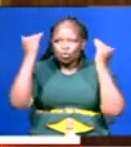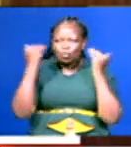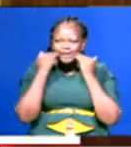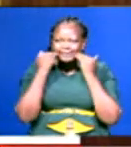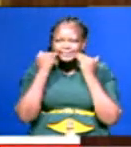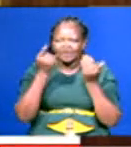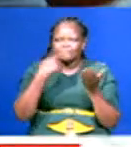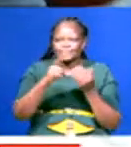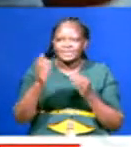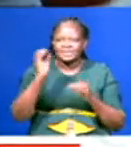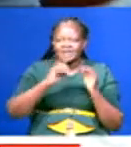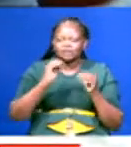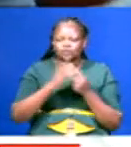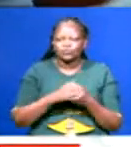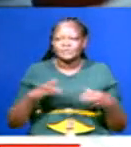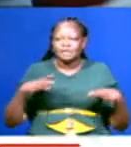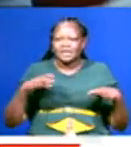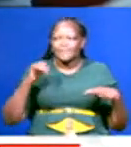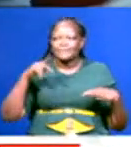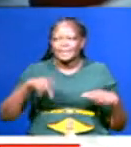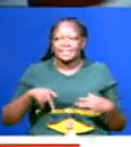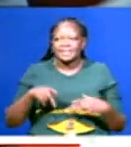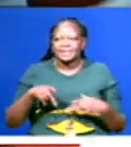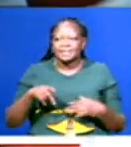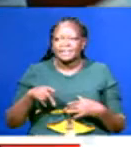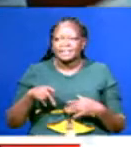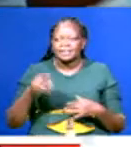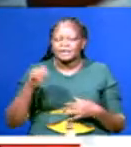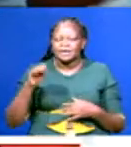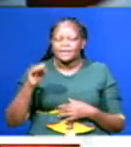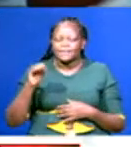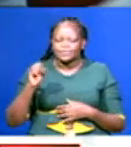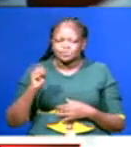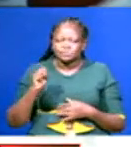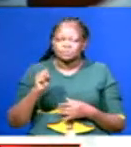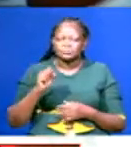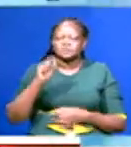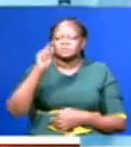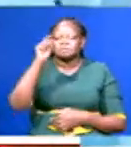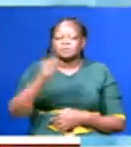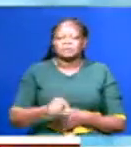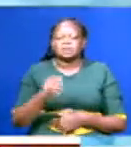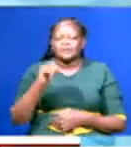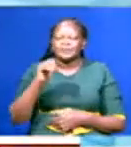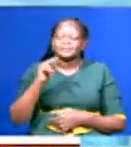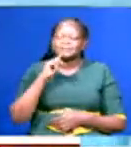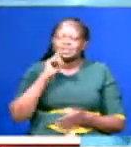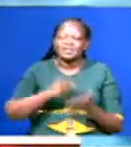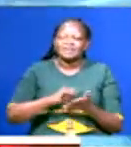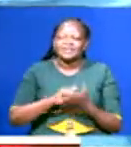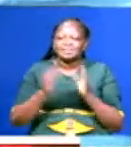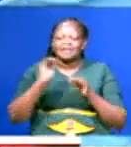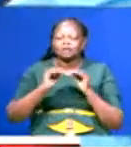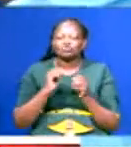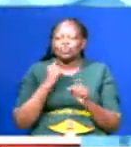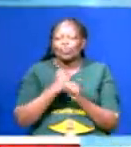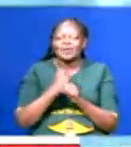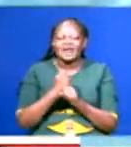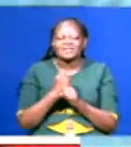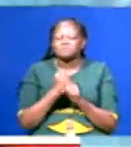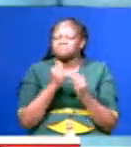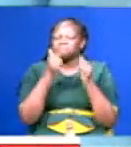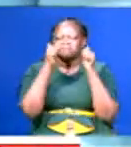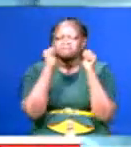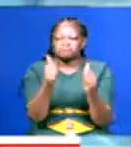election of Starehe Member of Parliament Amos Mwago. Justice Martin Muya said that the elections were conducted substantially